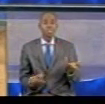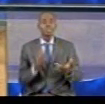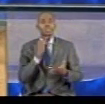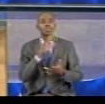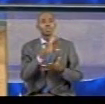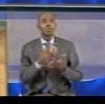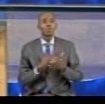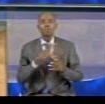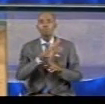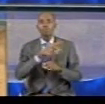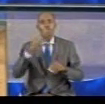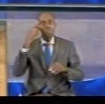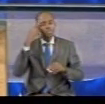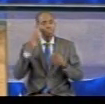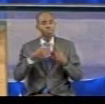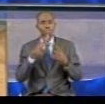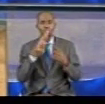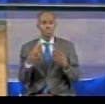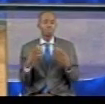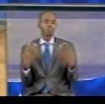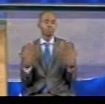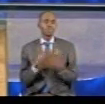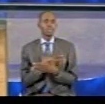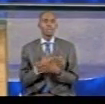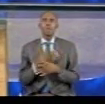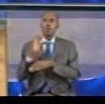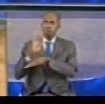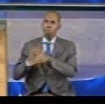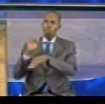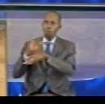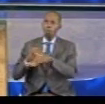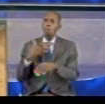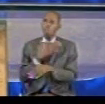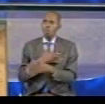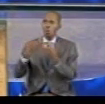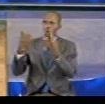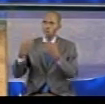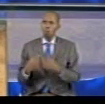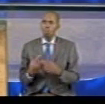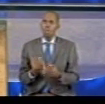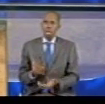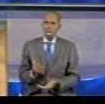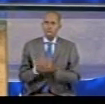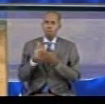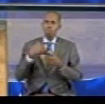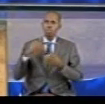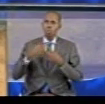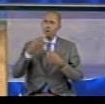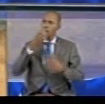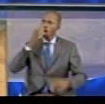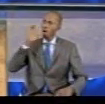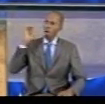Come now, therefore, I pray thee, cause me this people, for they are too mighty for